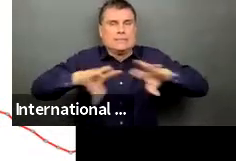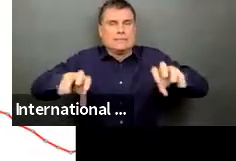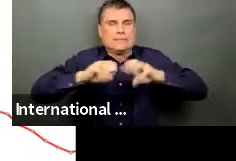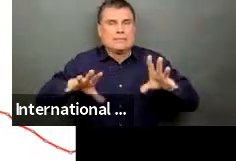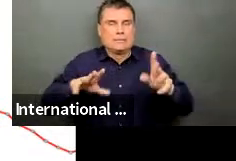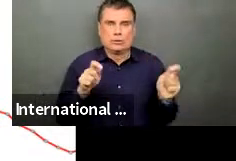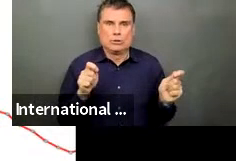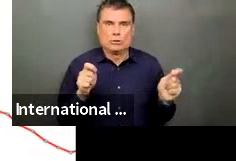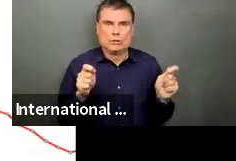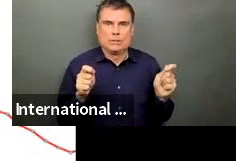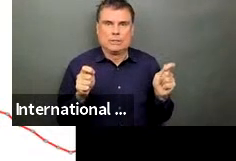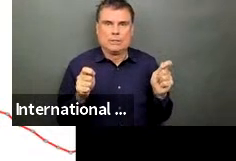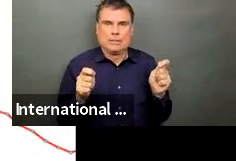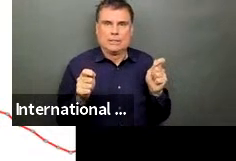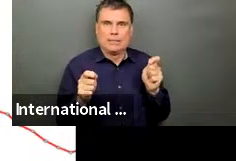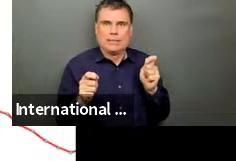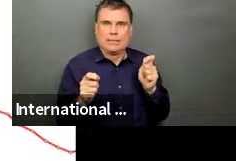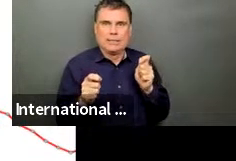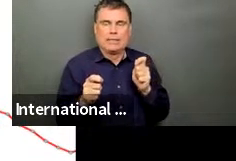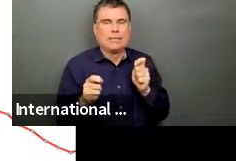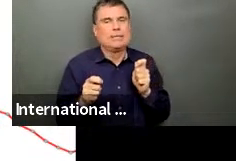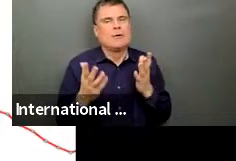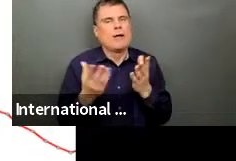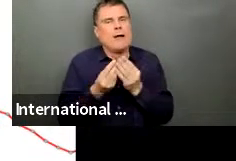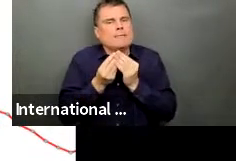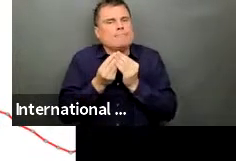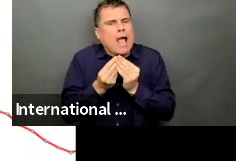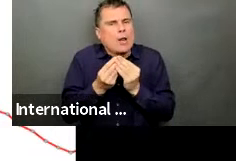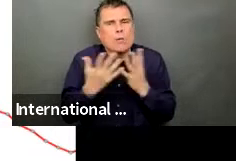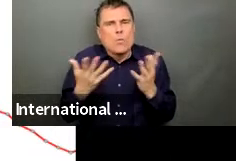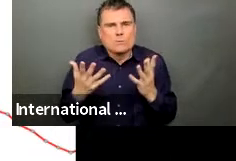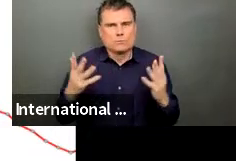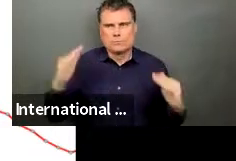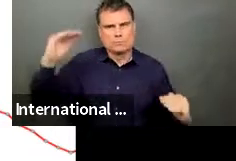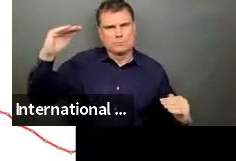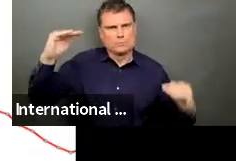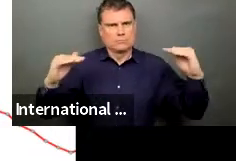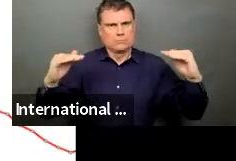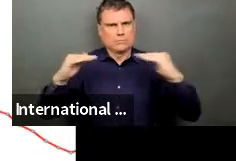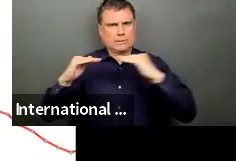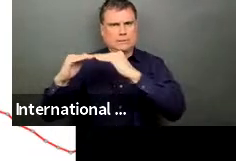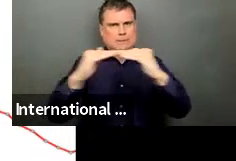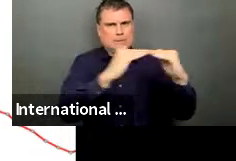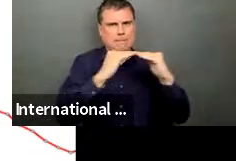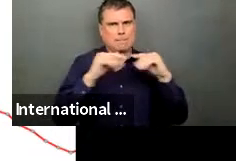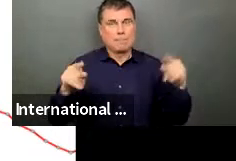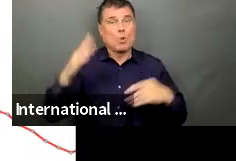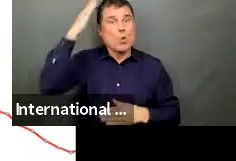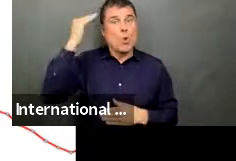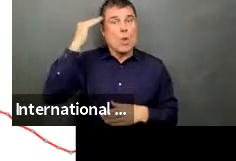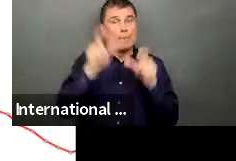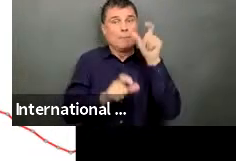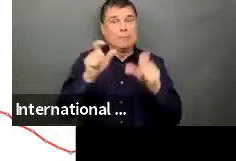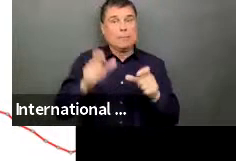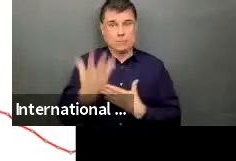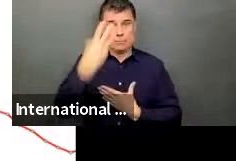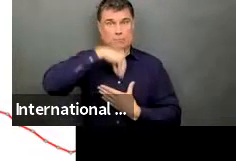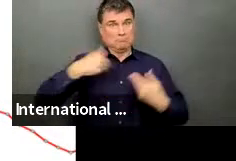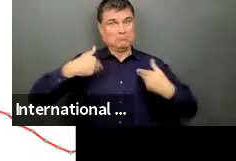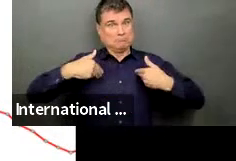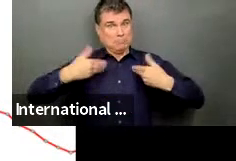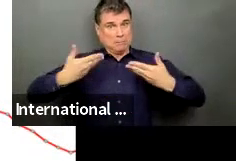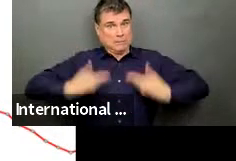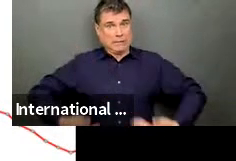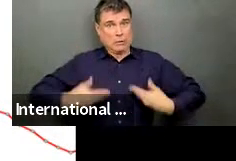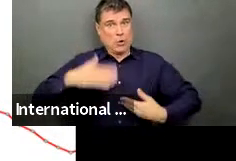change. But many Koreans, including myself, remember the advertising